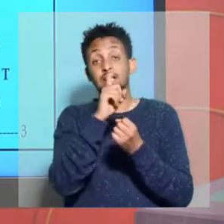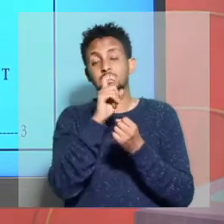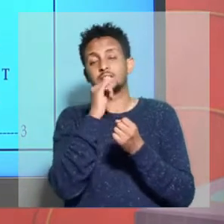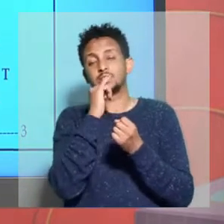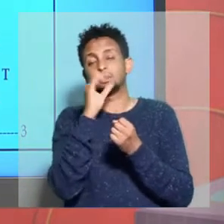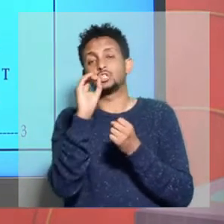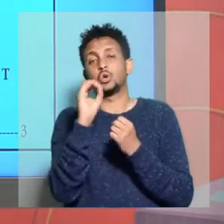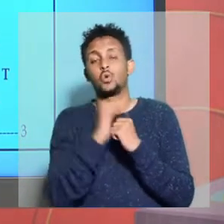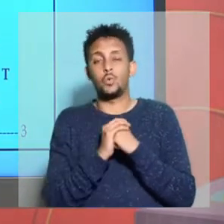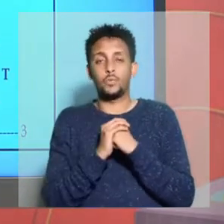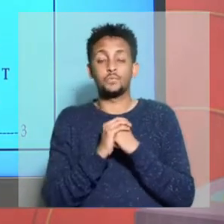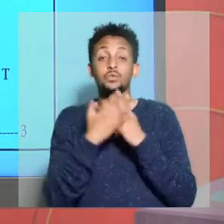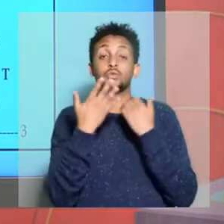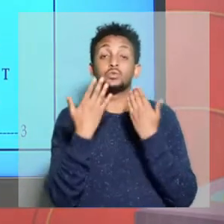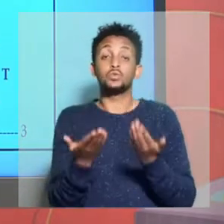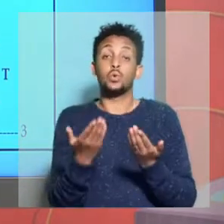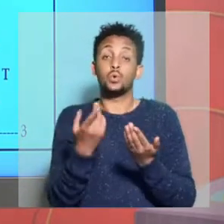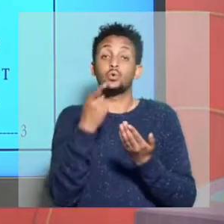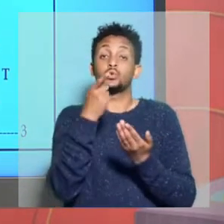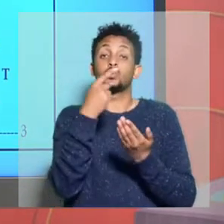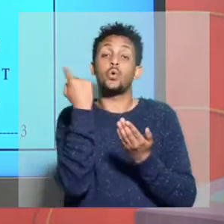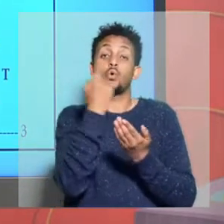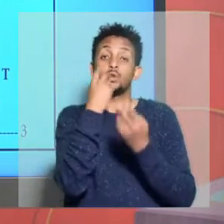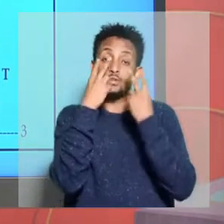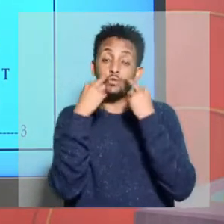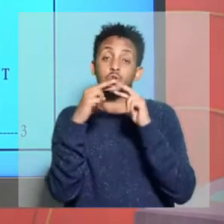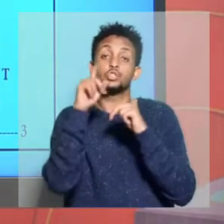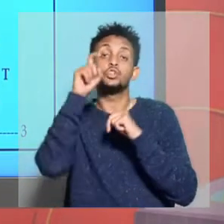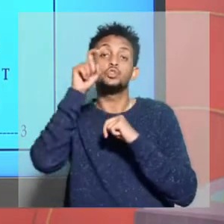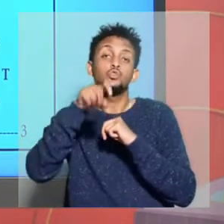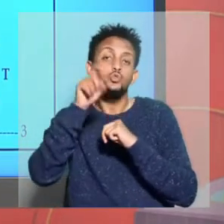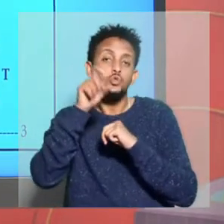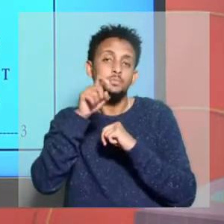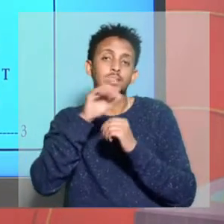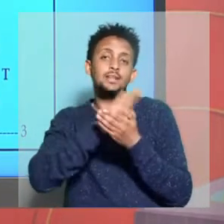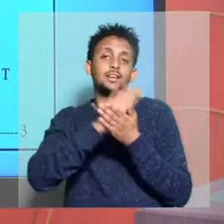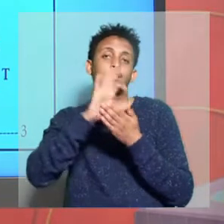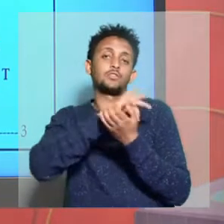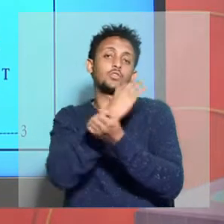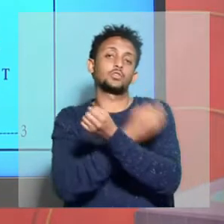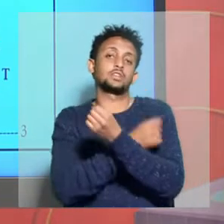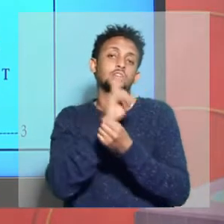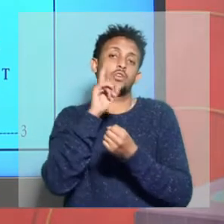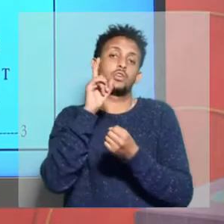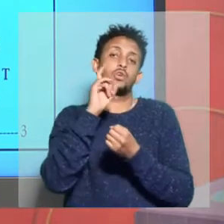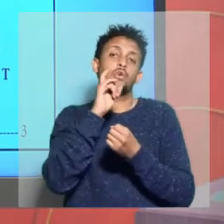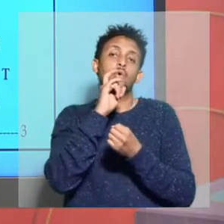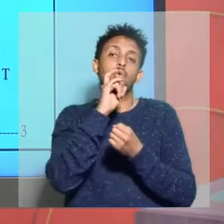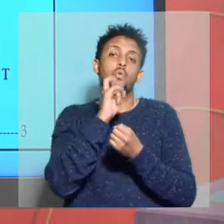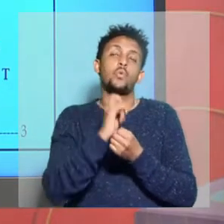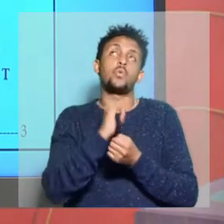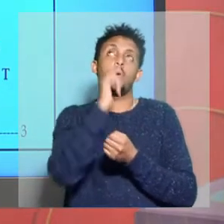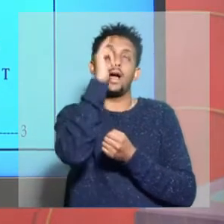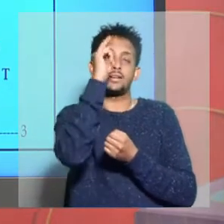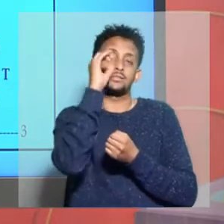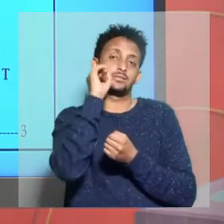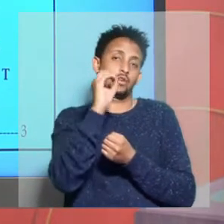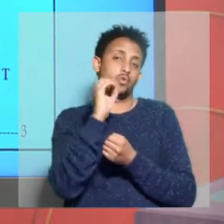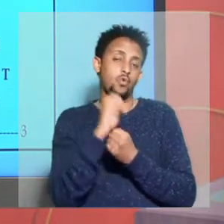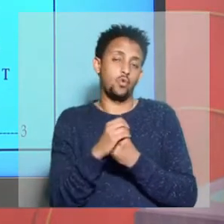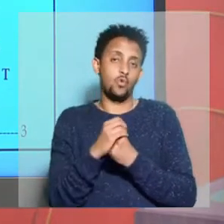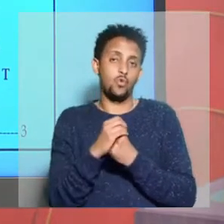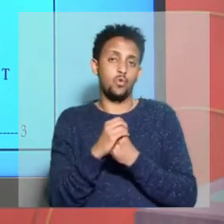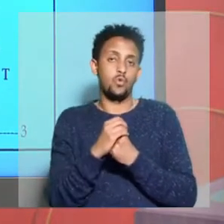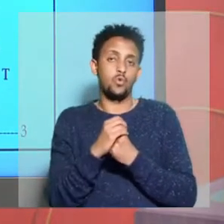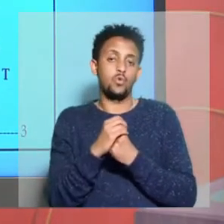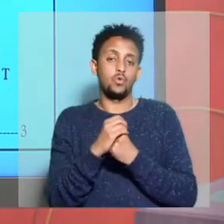is 0. So your only focus should be the net force along the Y-axis must be 0. The net force which